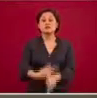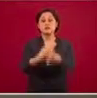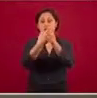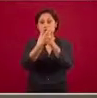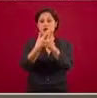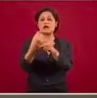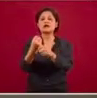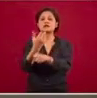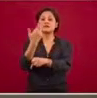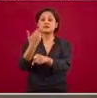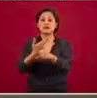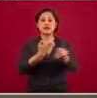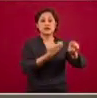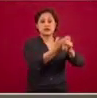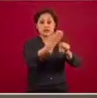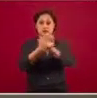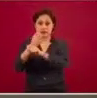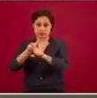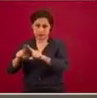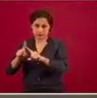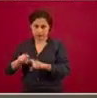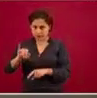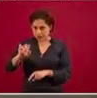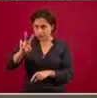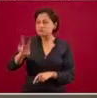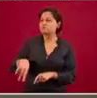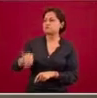Today there was a virtual meeting with the state